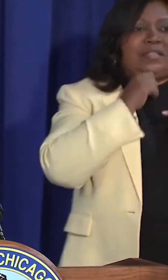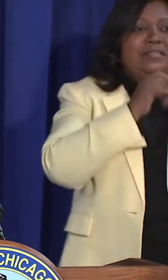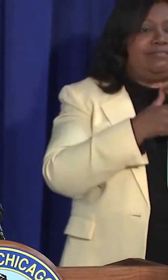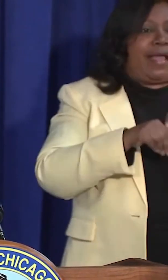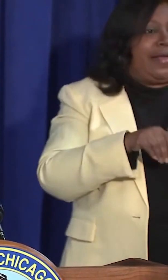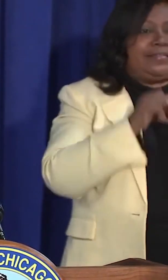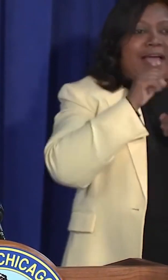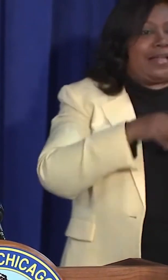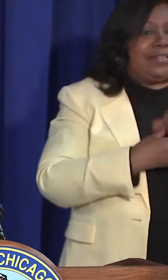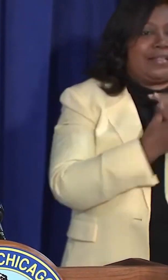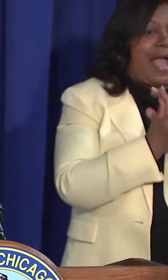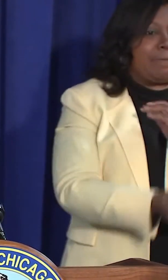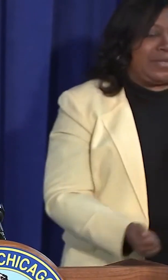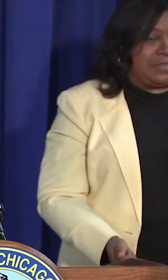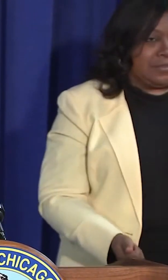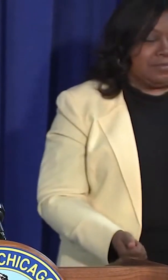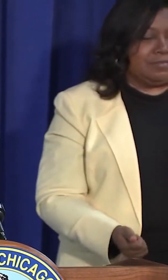incompetent?